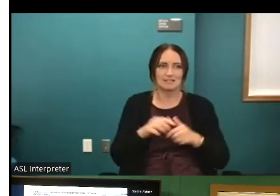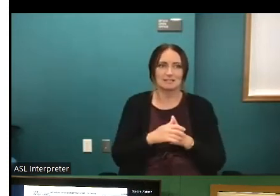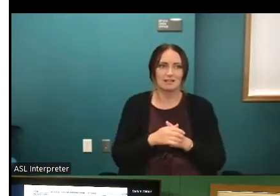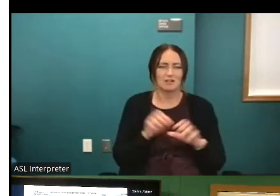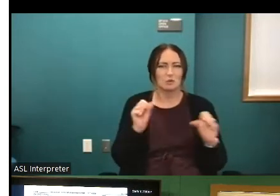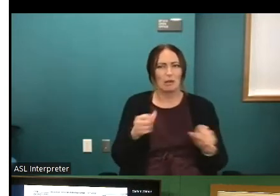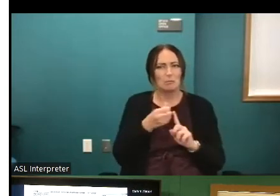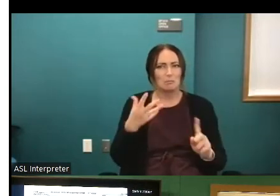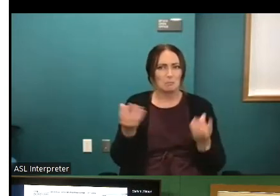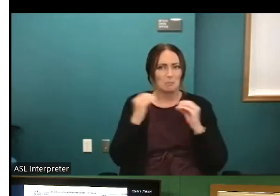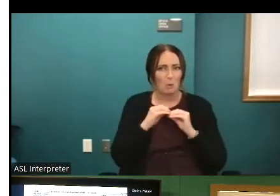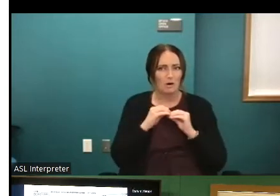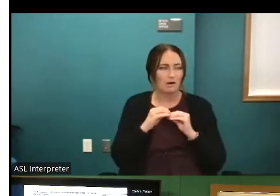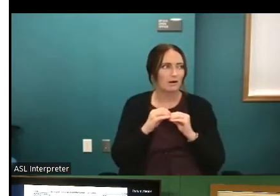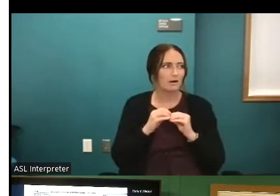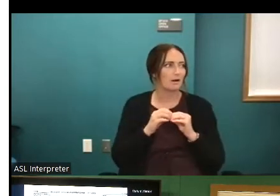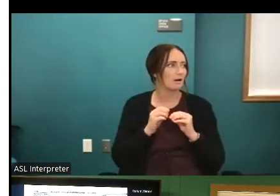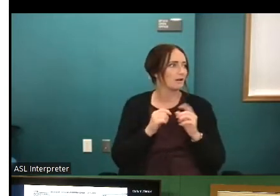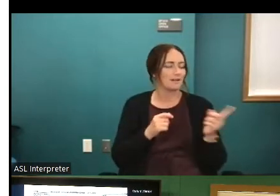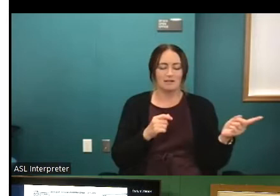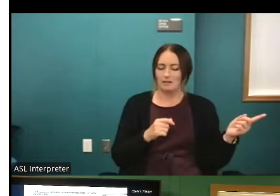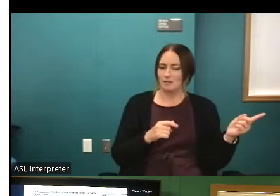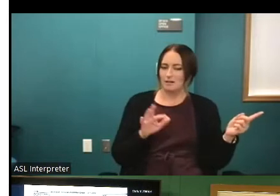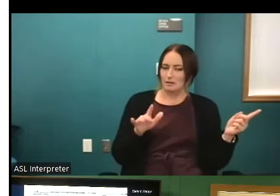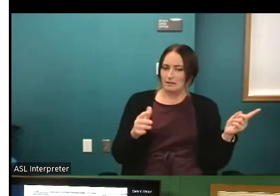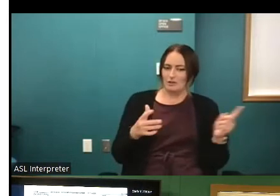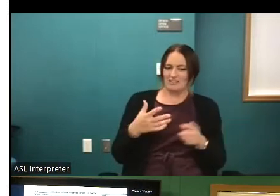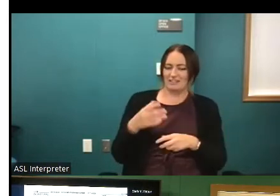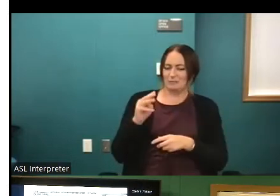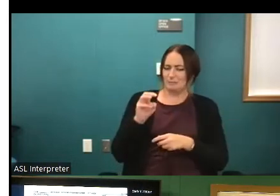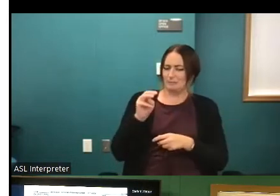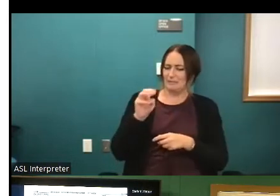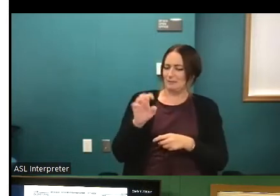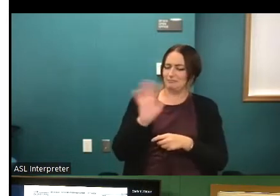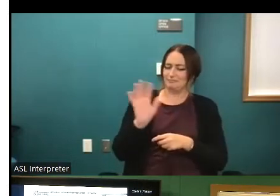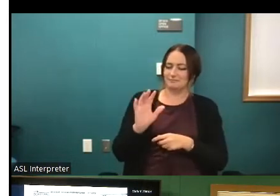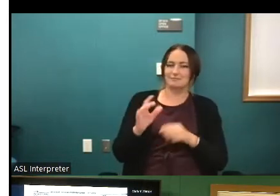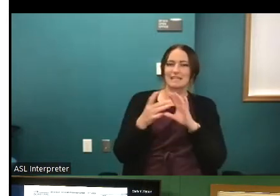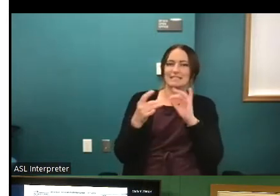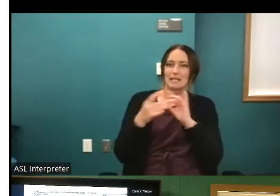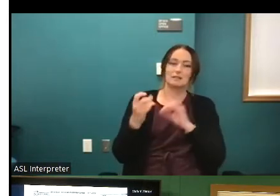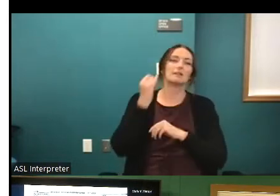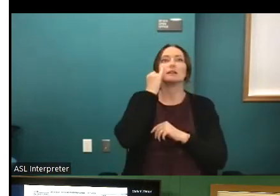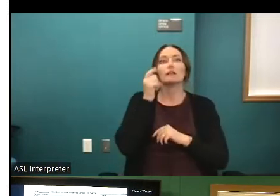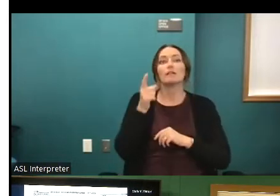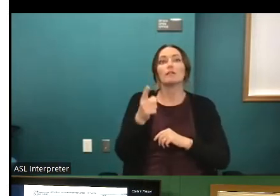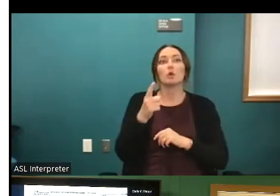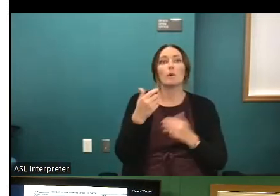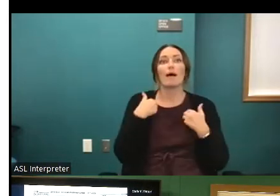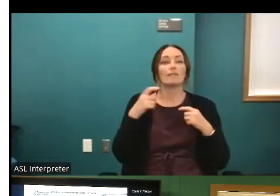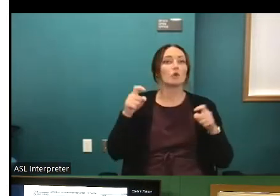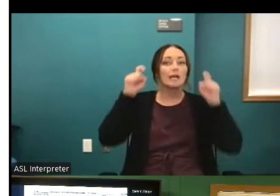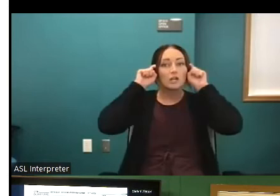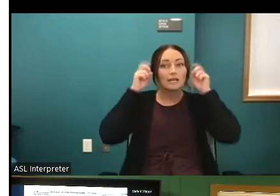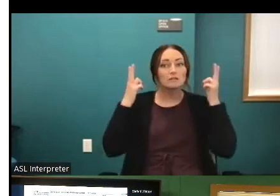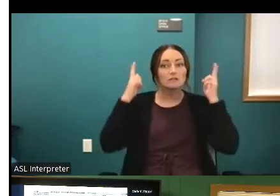little like bit about a, that? there's a little, I don't know what you call it, it's not a meme, but a saying that's like, if you wear your hearing aids or your